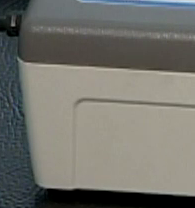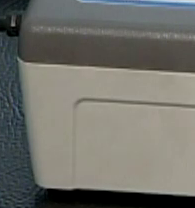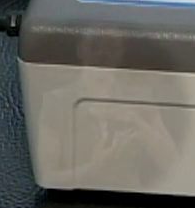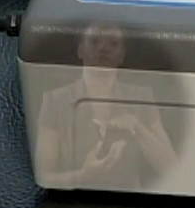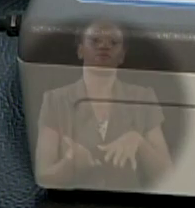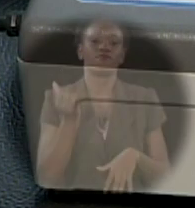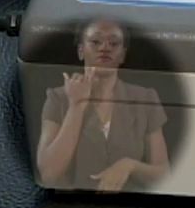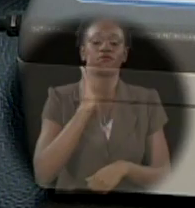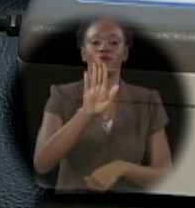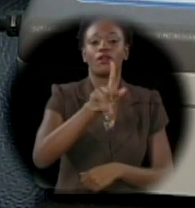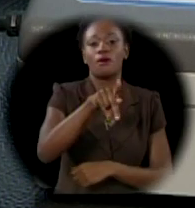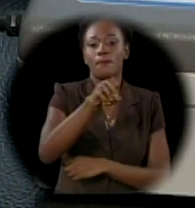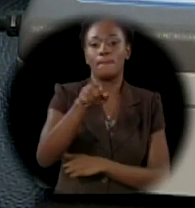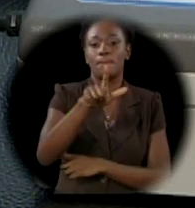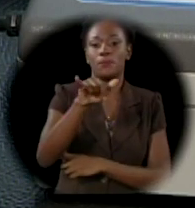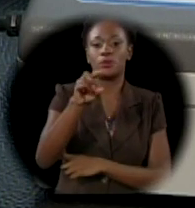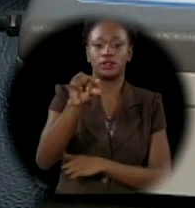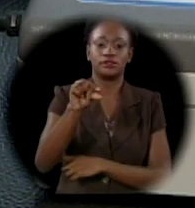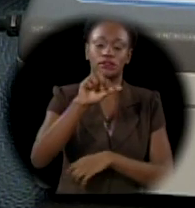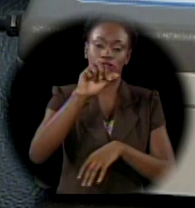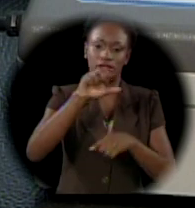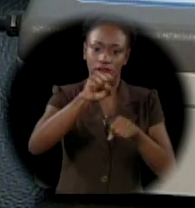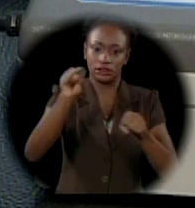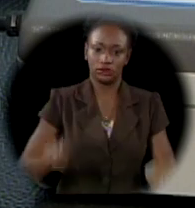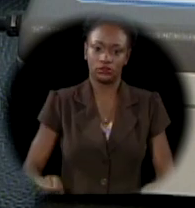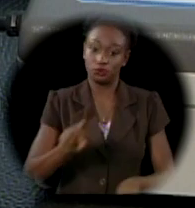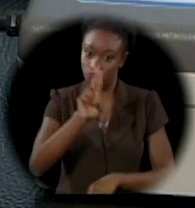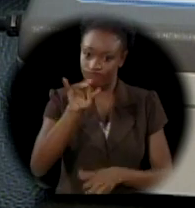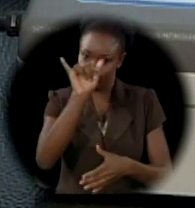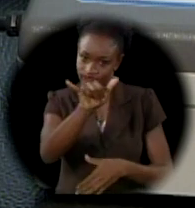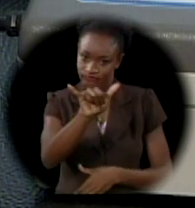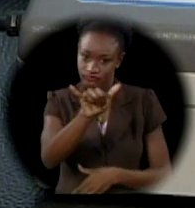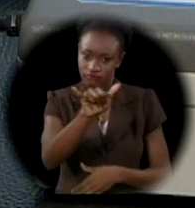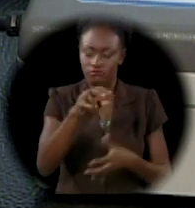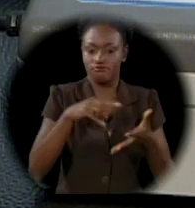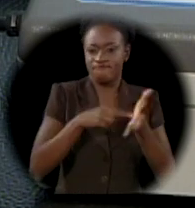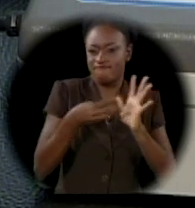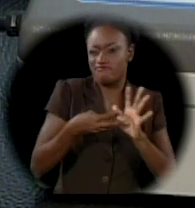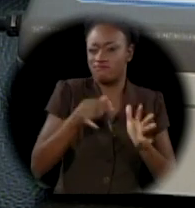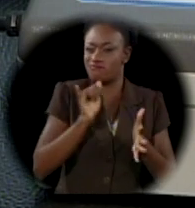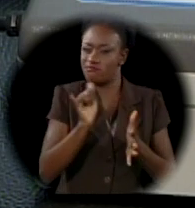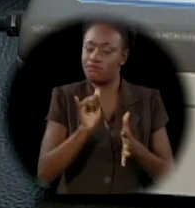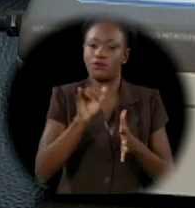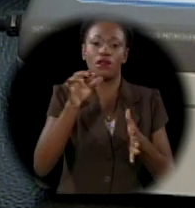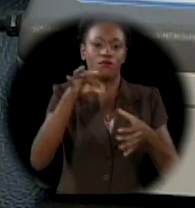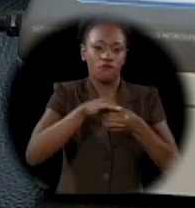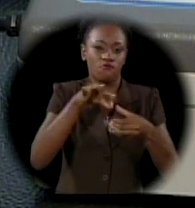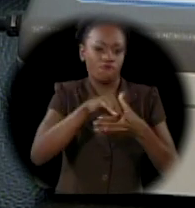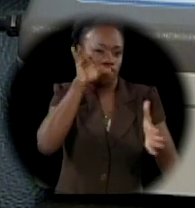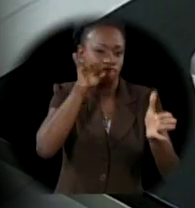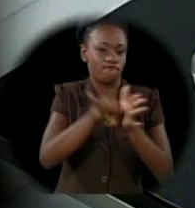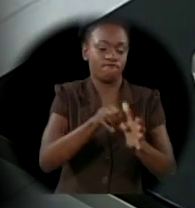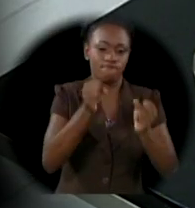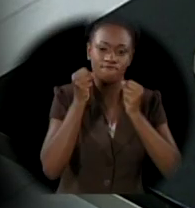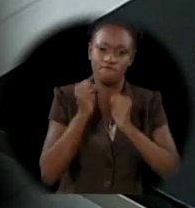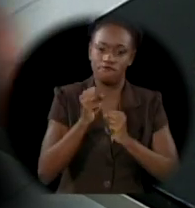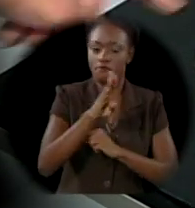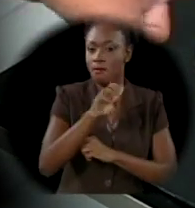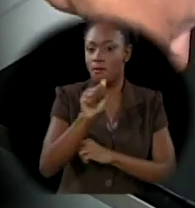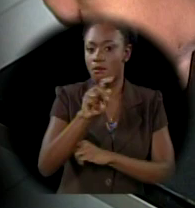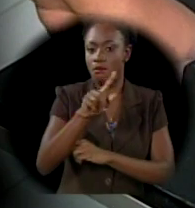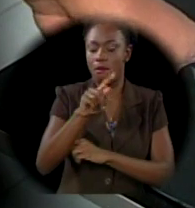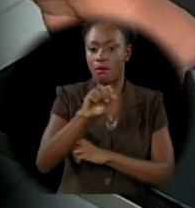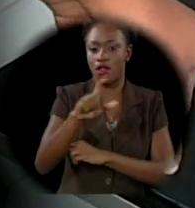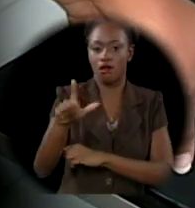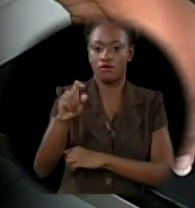using EVBIS, that is the Electronic Voter Identification and Ballot Issuing System, you will be asked to place a